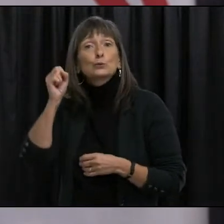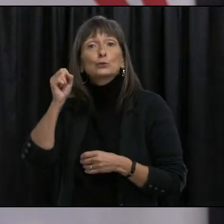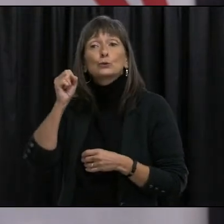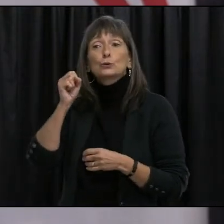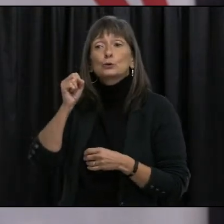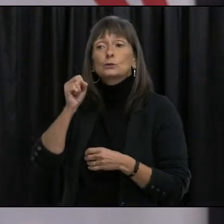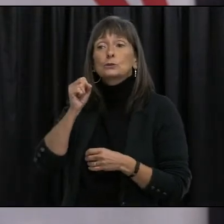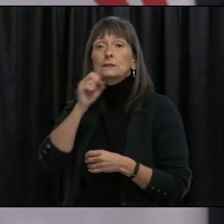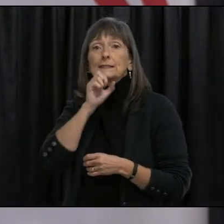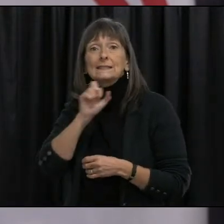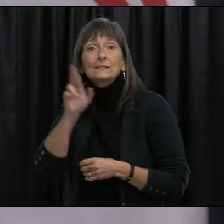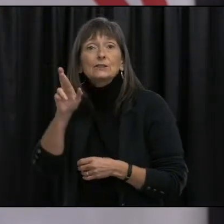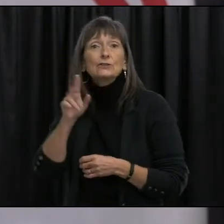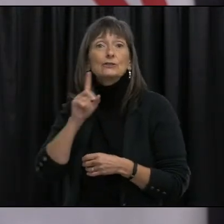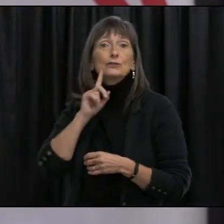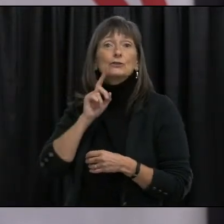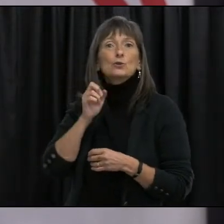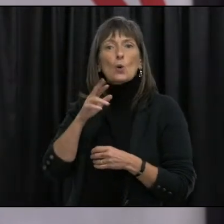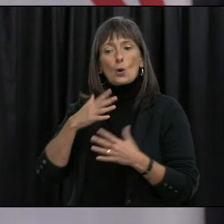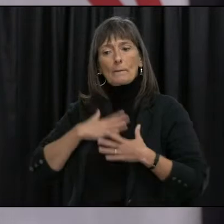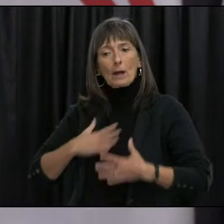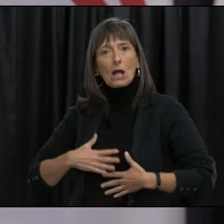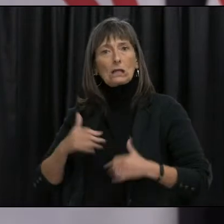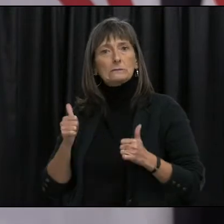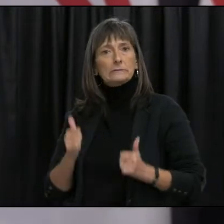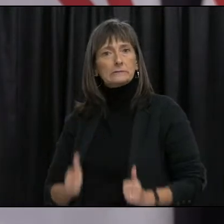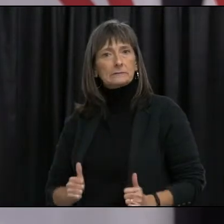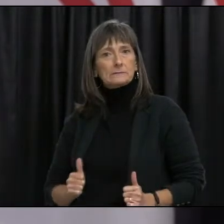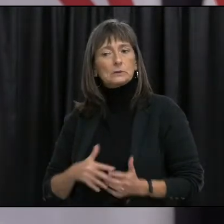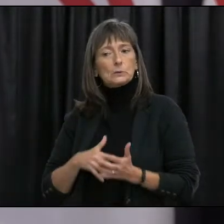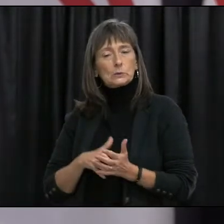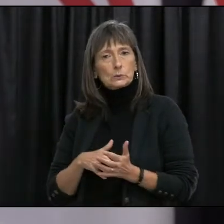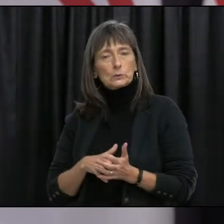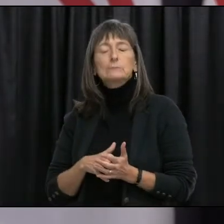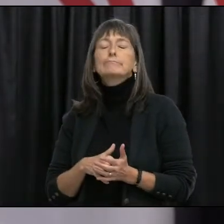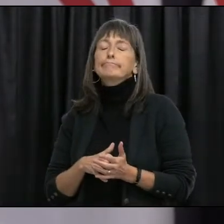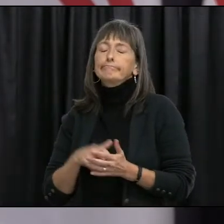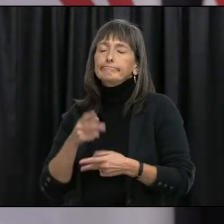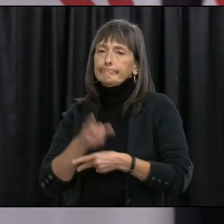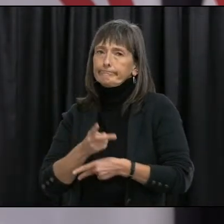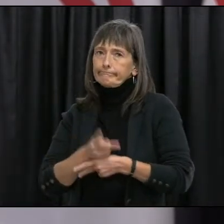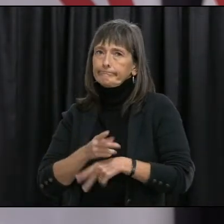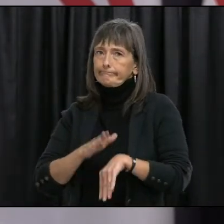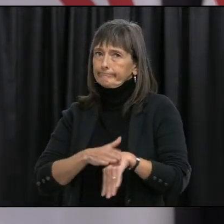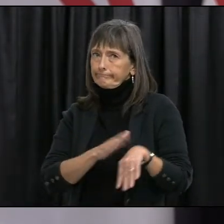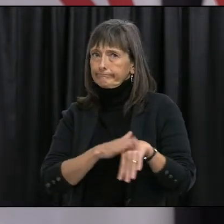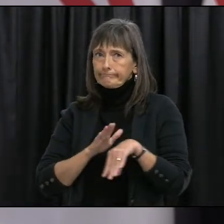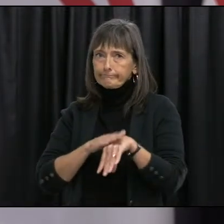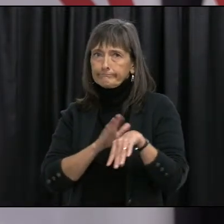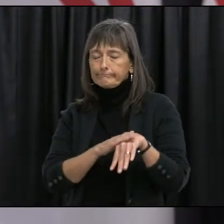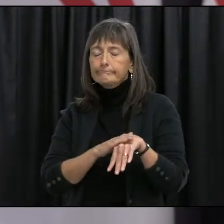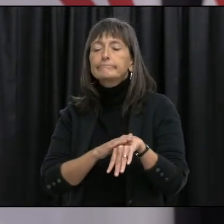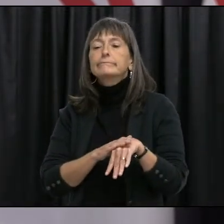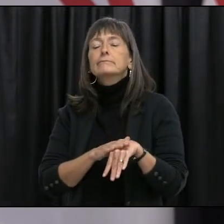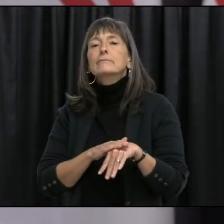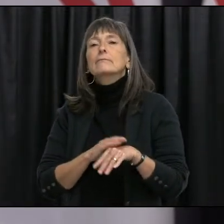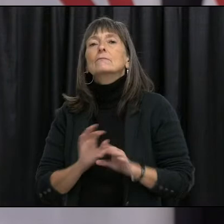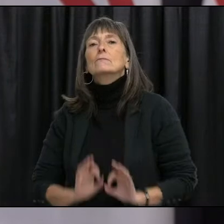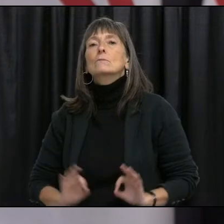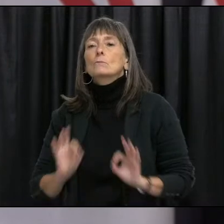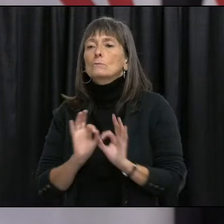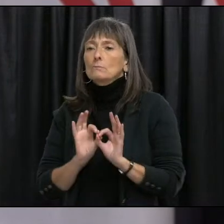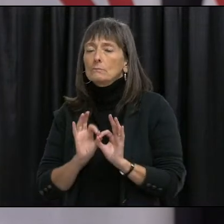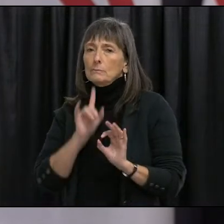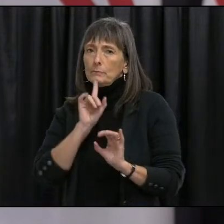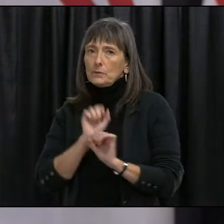are immunocompromised, that these people are particularly vulnerable, and it would be important to make